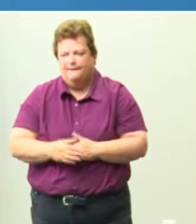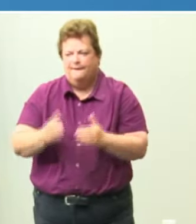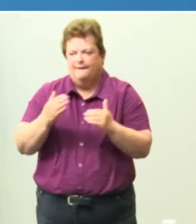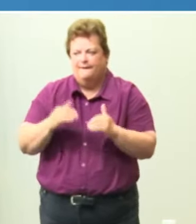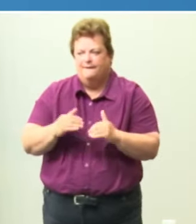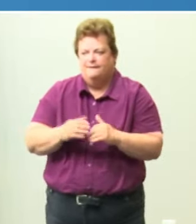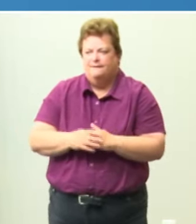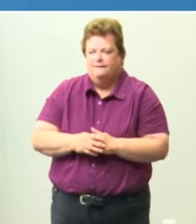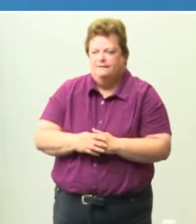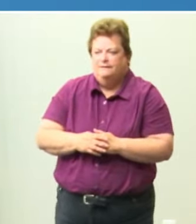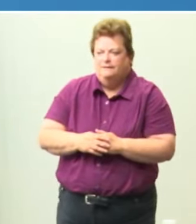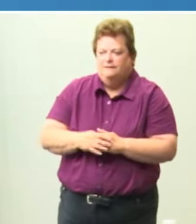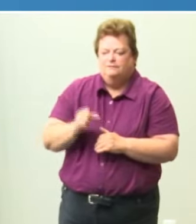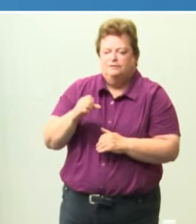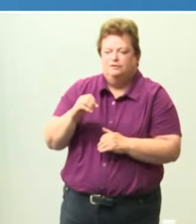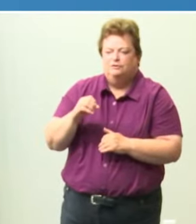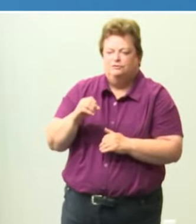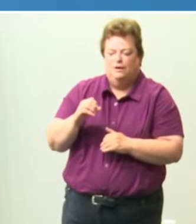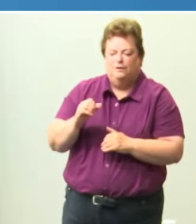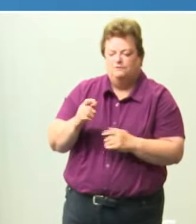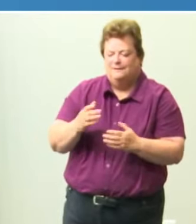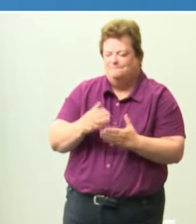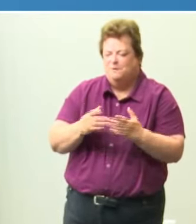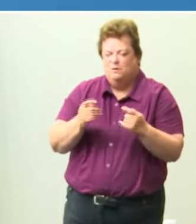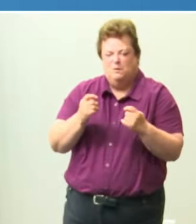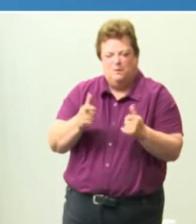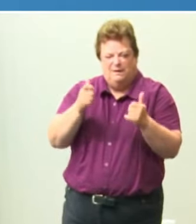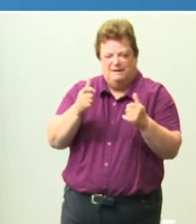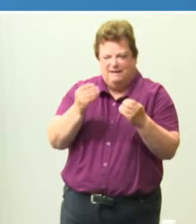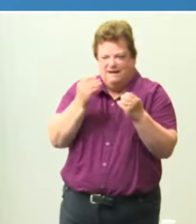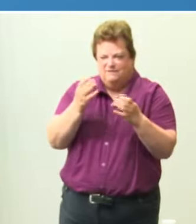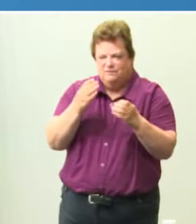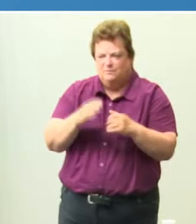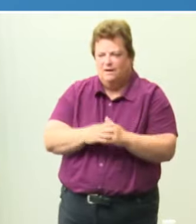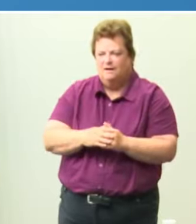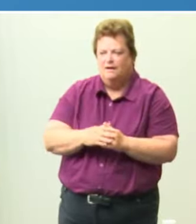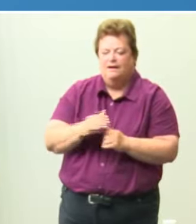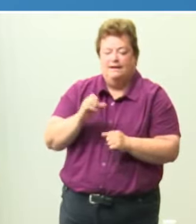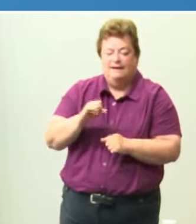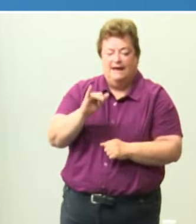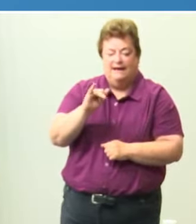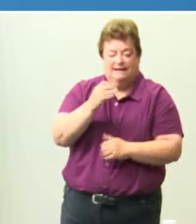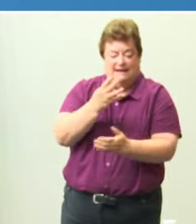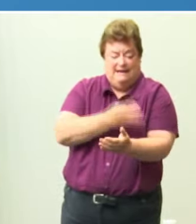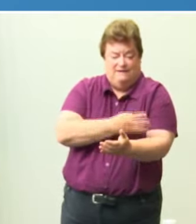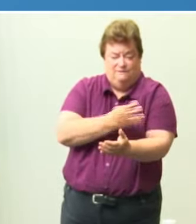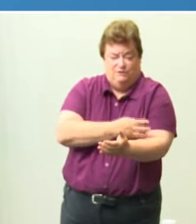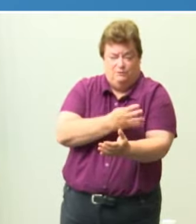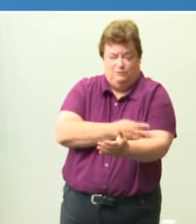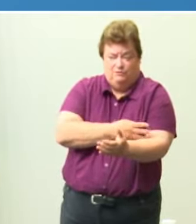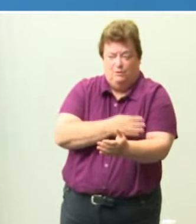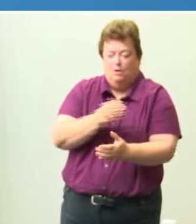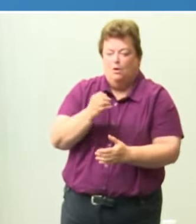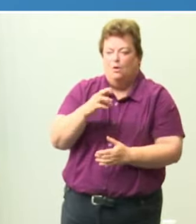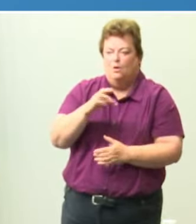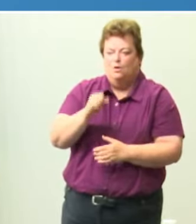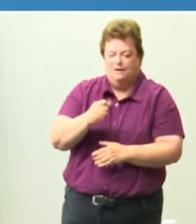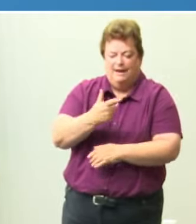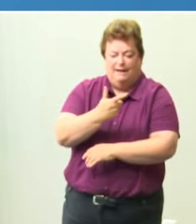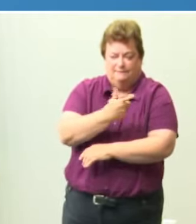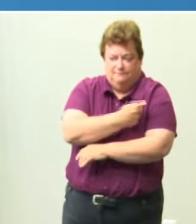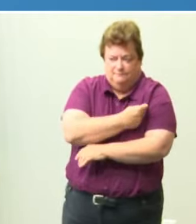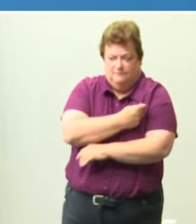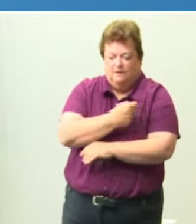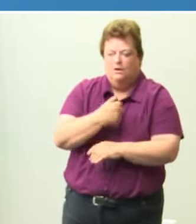slide. So just some quick and dirty here. So how it's administered, it can be an infusion or now it can be a subcutaneous injection. We prefer